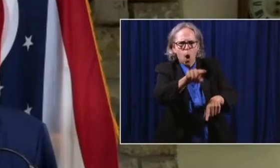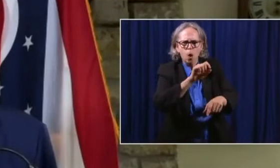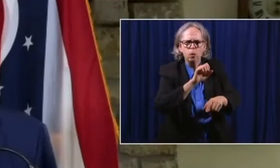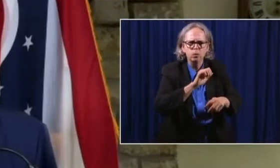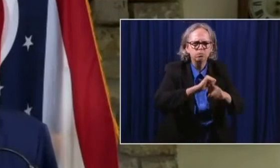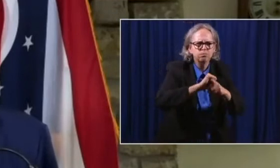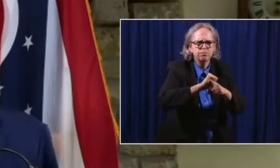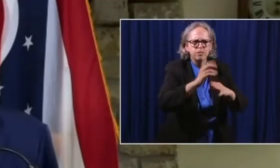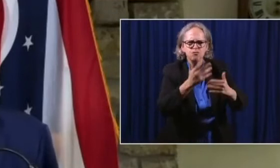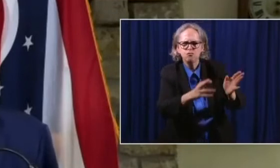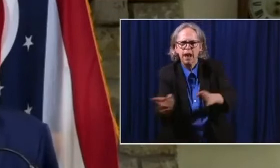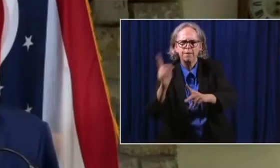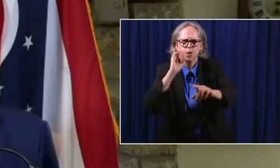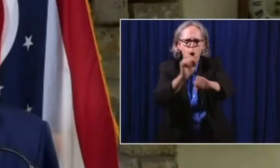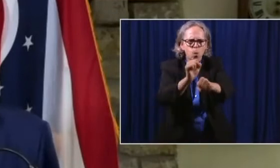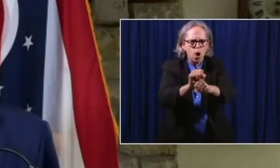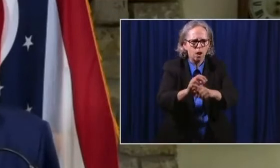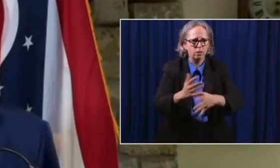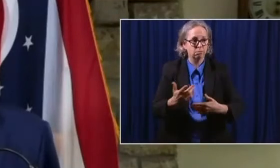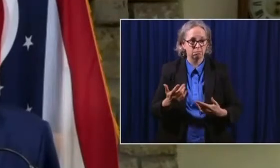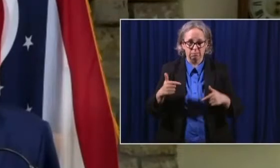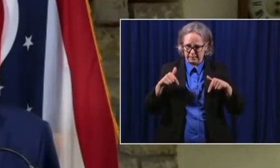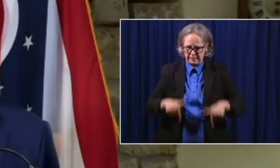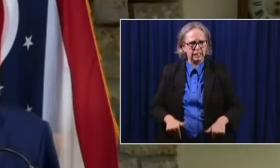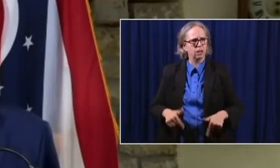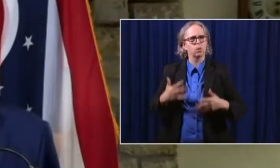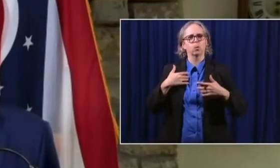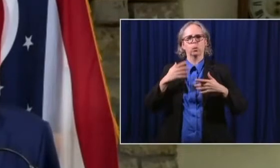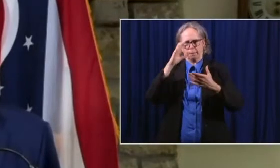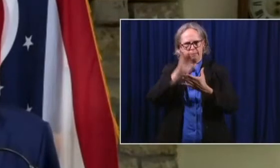So we're pushing forward.